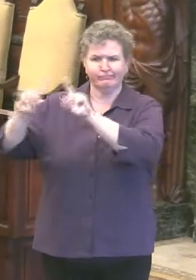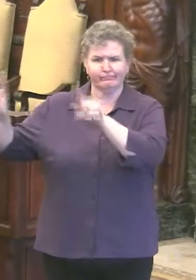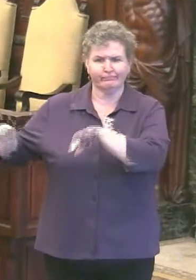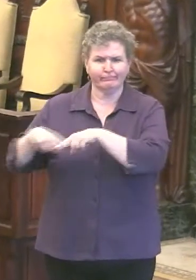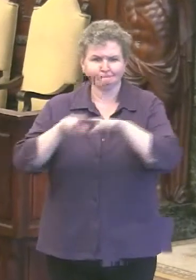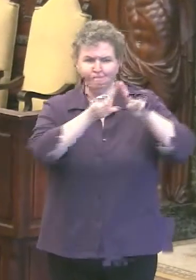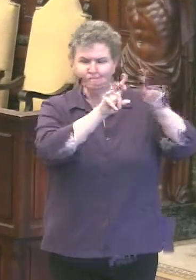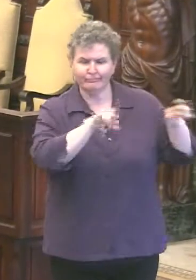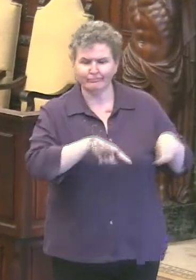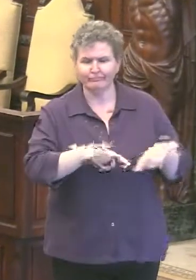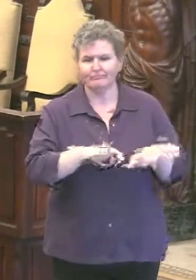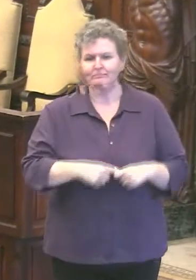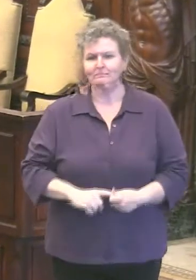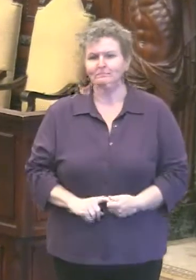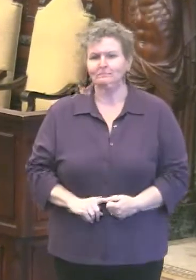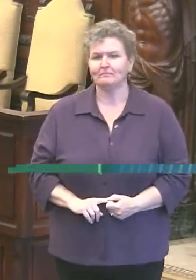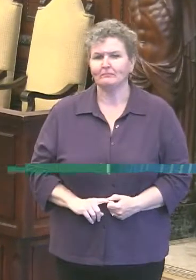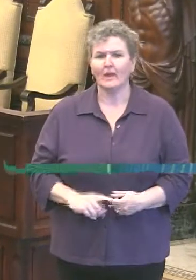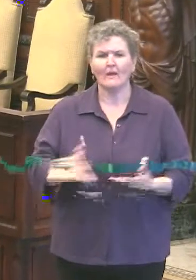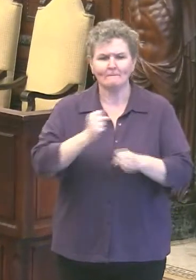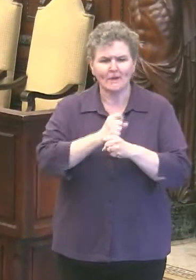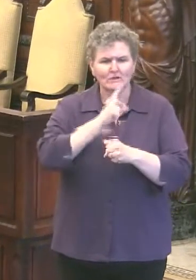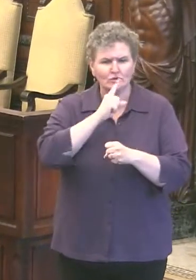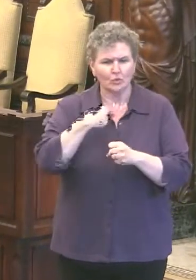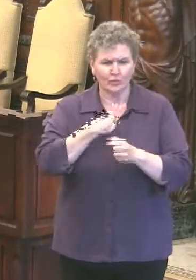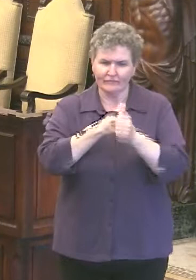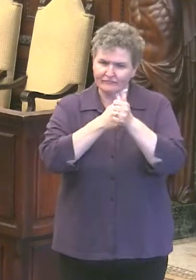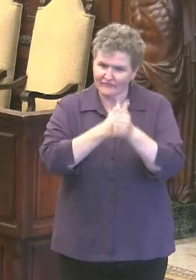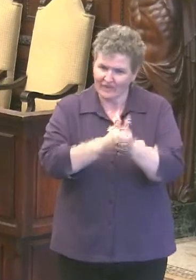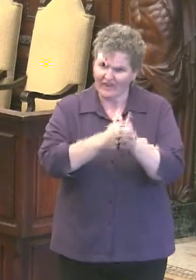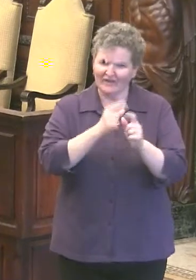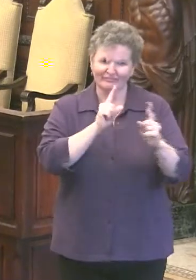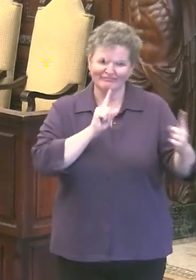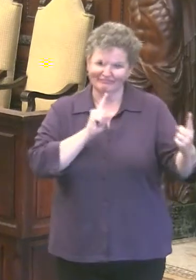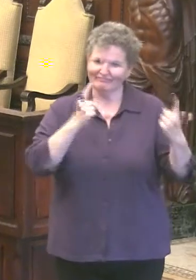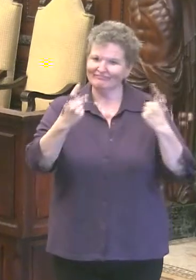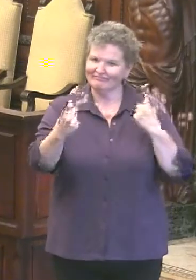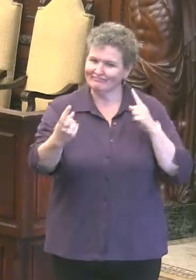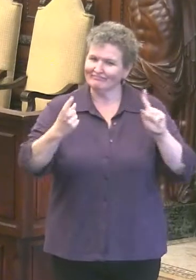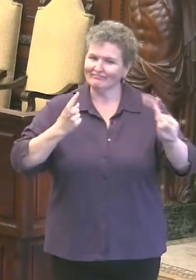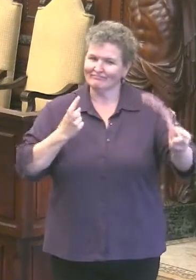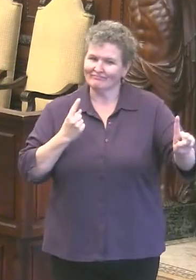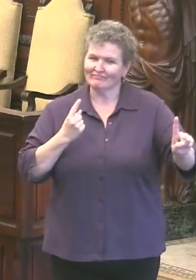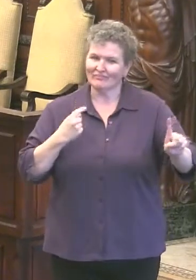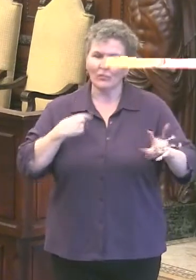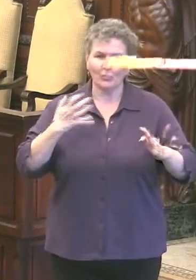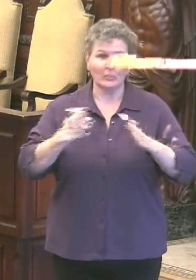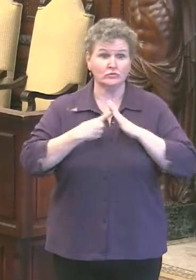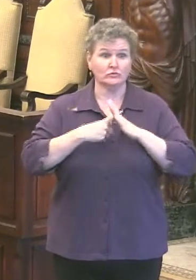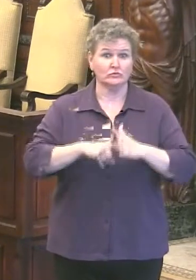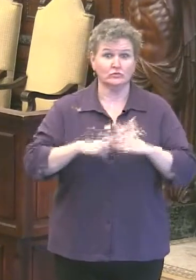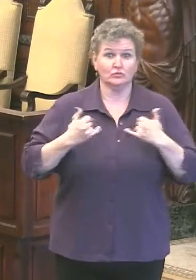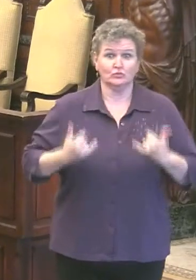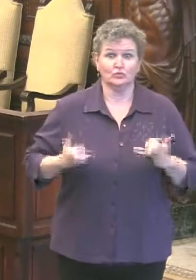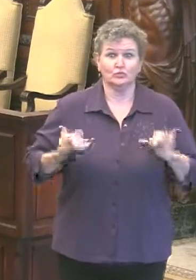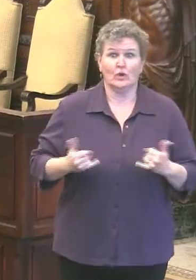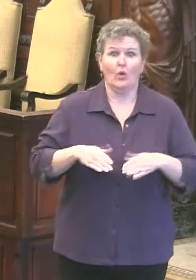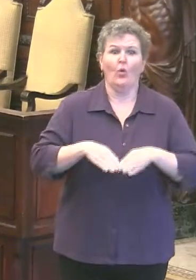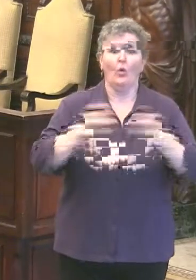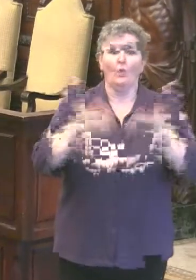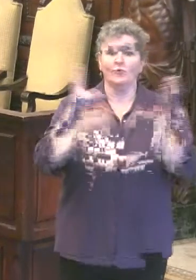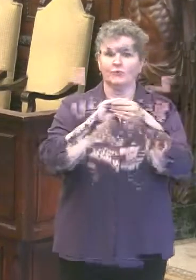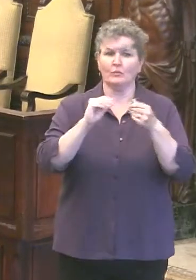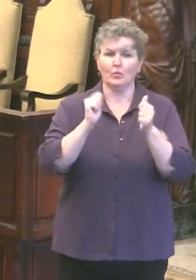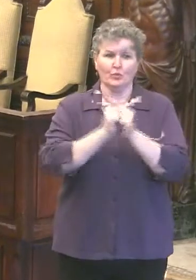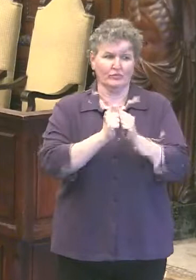is virtually to adhere to social distance. We will begin our briefing today with opening remarks from Mayor